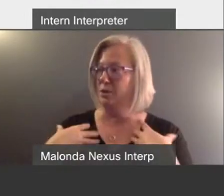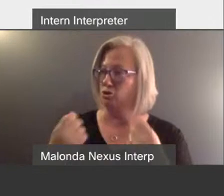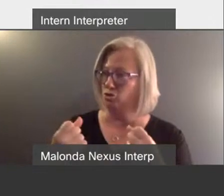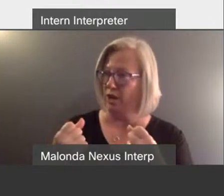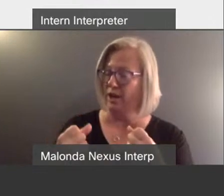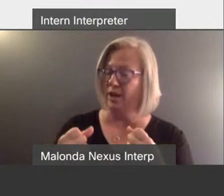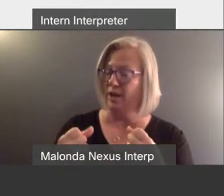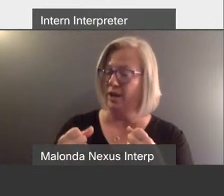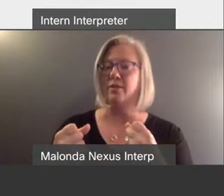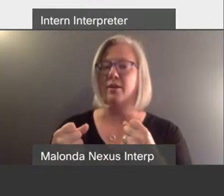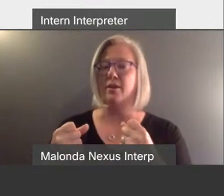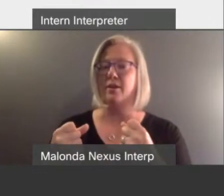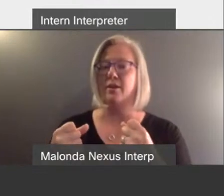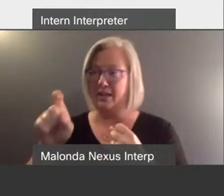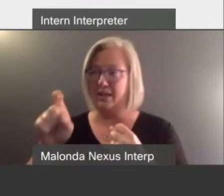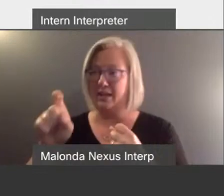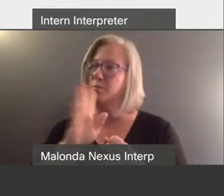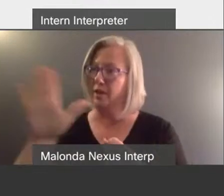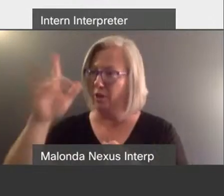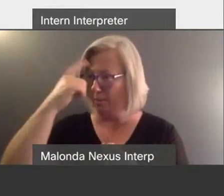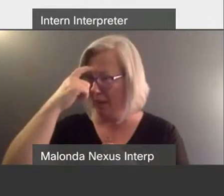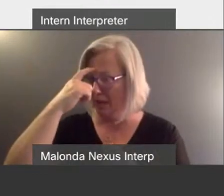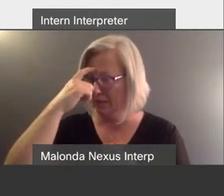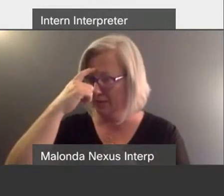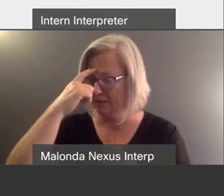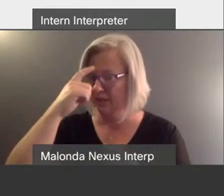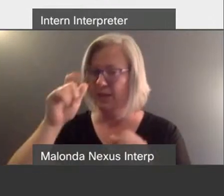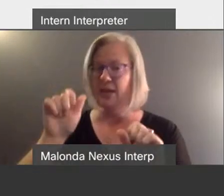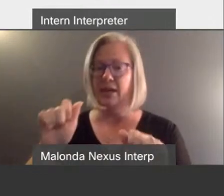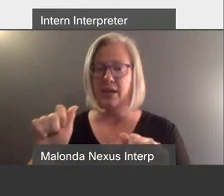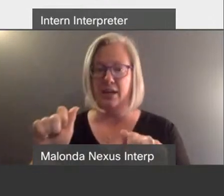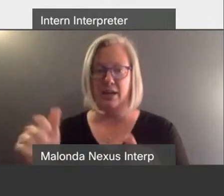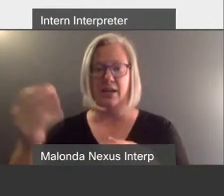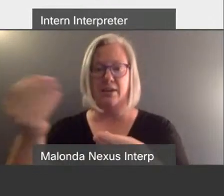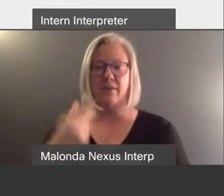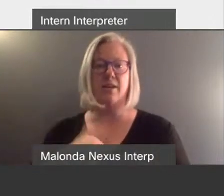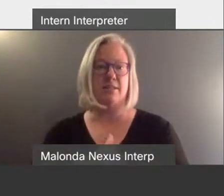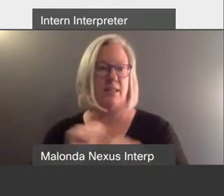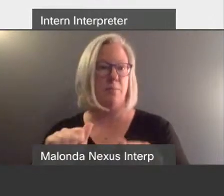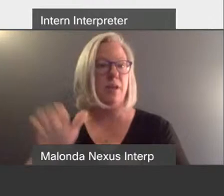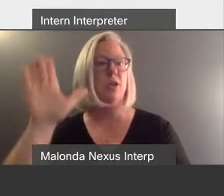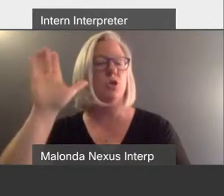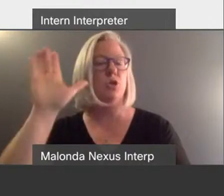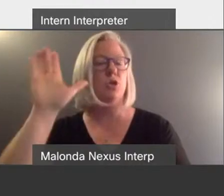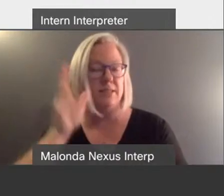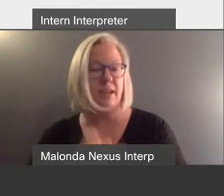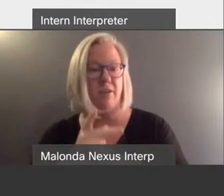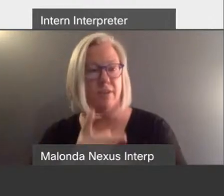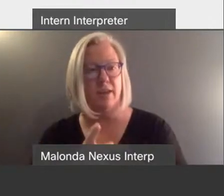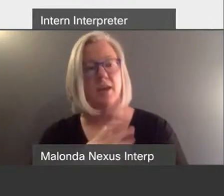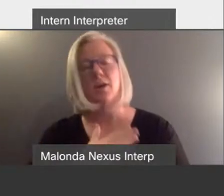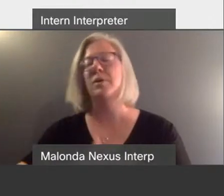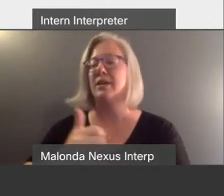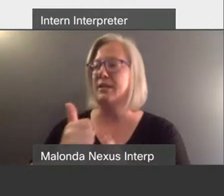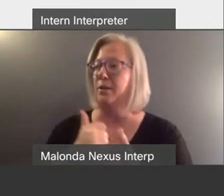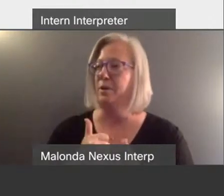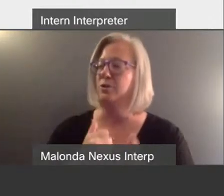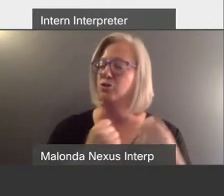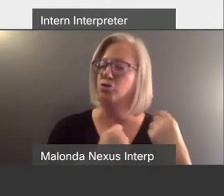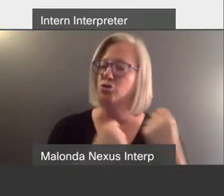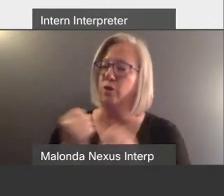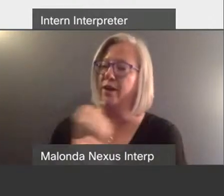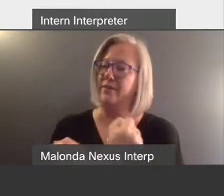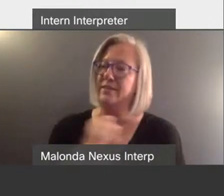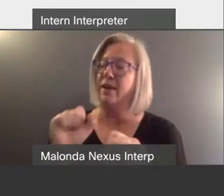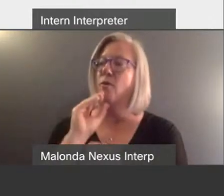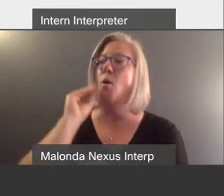their minds. Please give us the ability to listen closely. Dear God, please help us to drive safely and have safe passage on